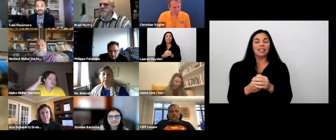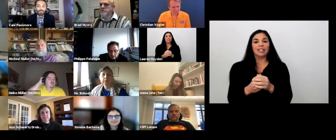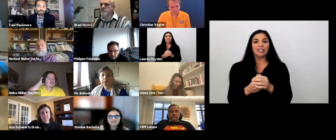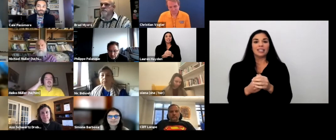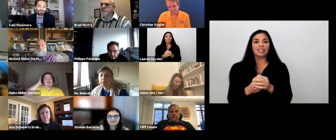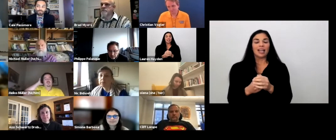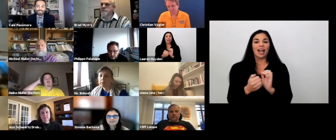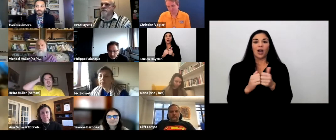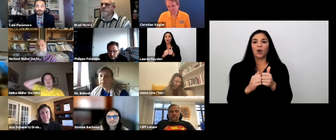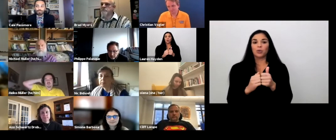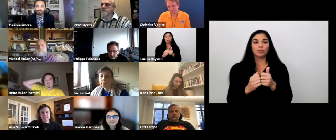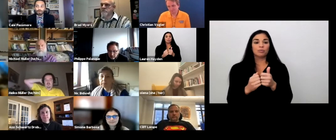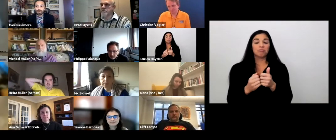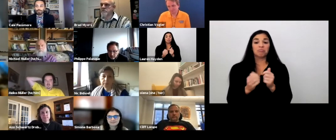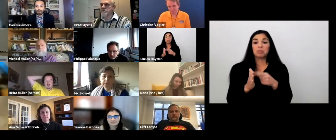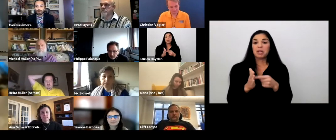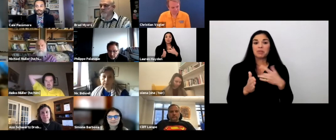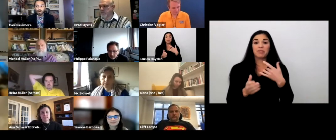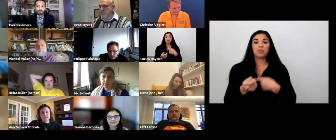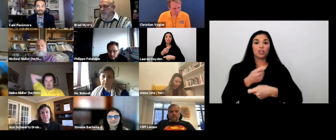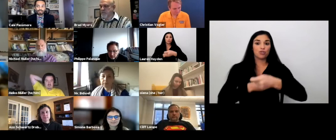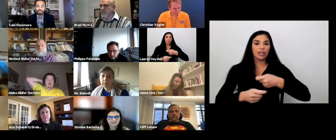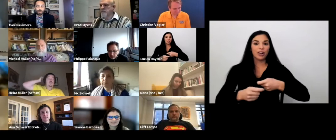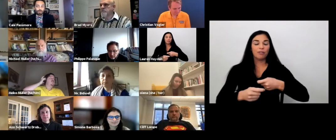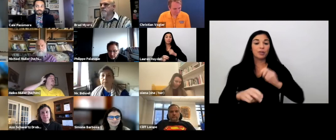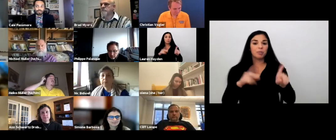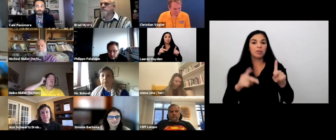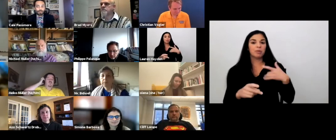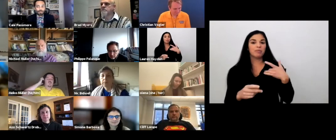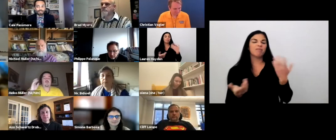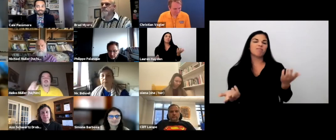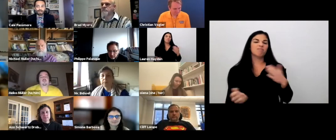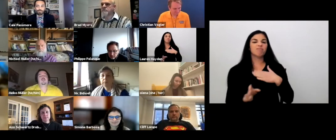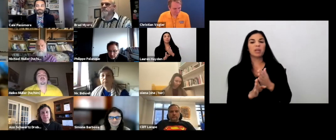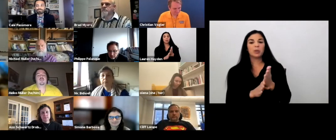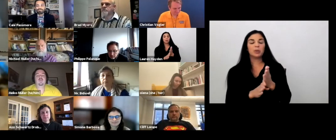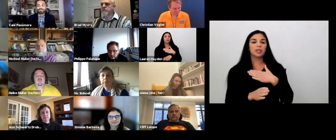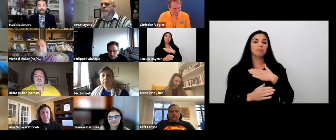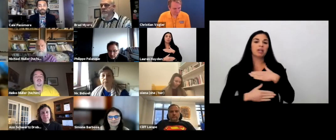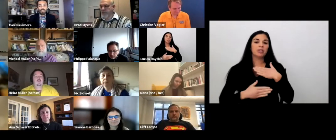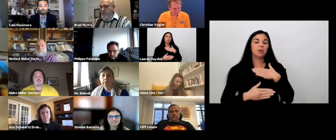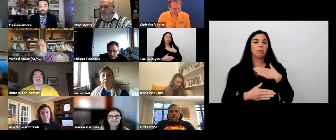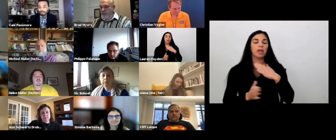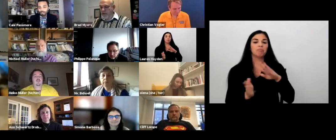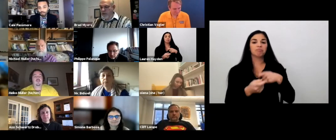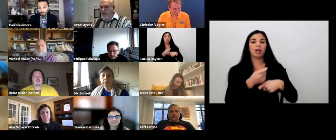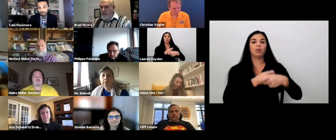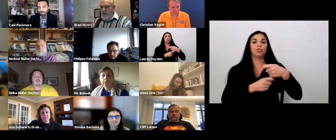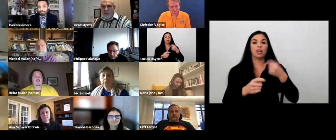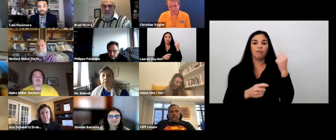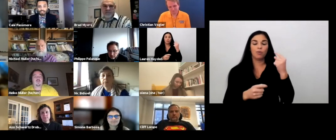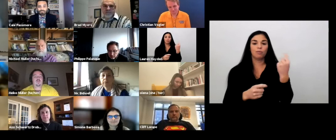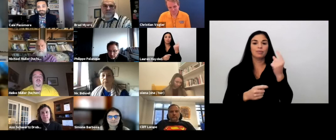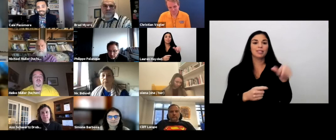there are trade-offs, for example, where people feel they're making compromises to their own careers, their own enjoyment, how we orient ourselves